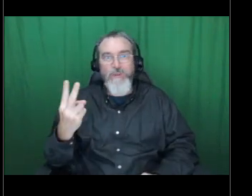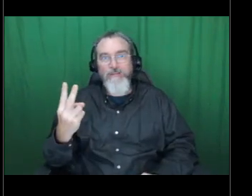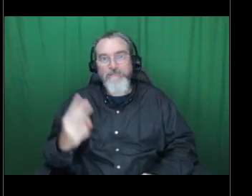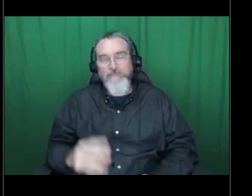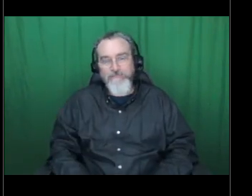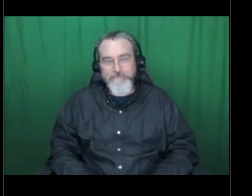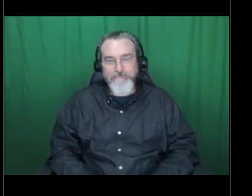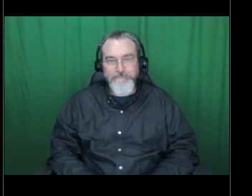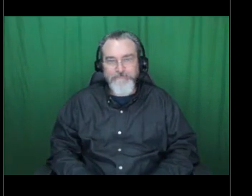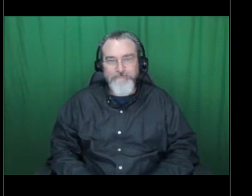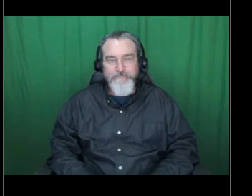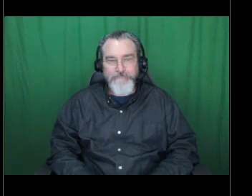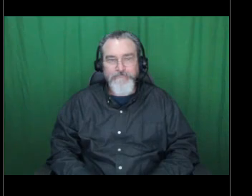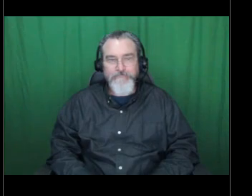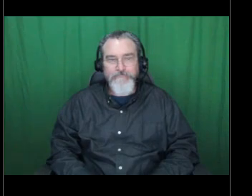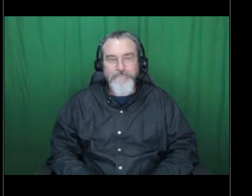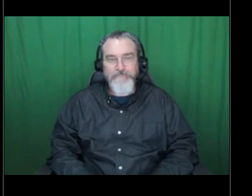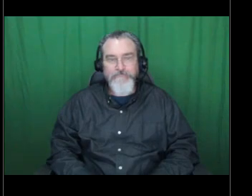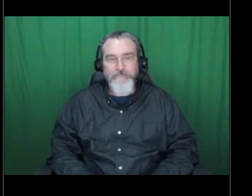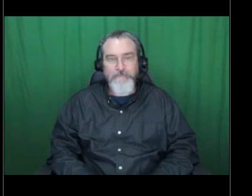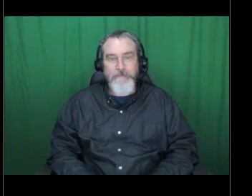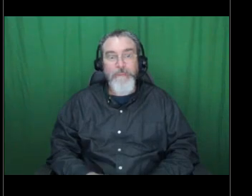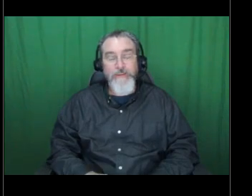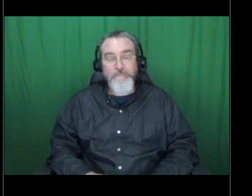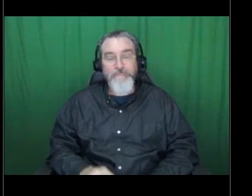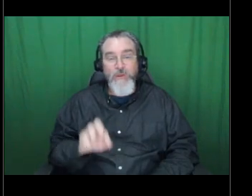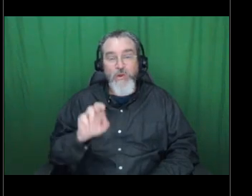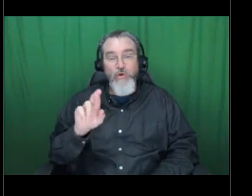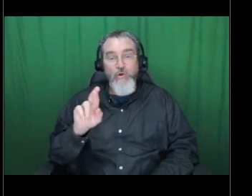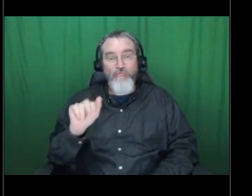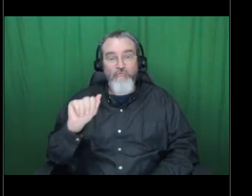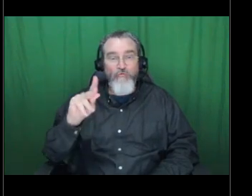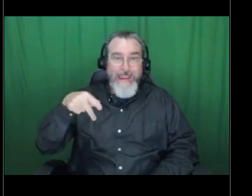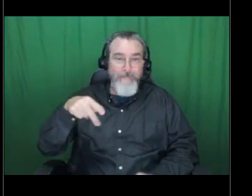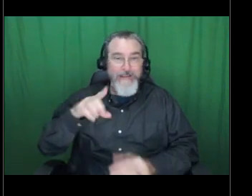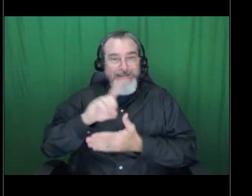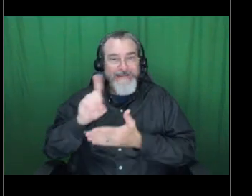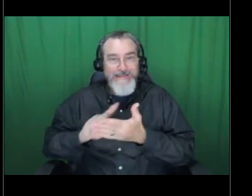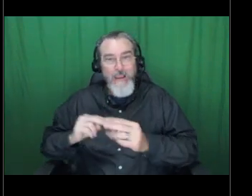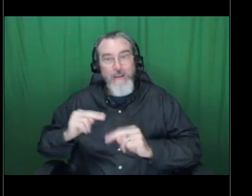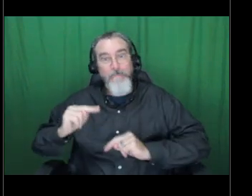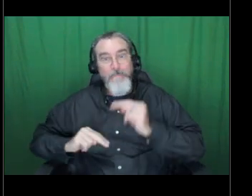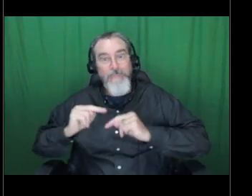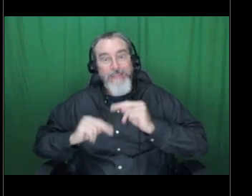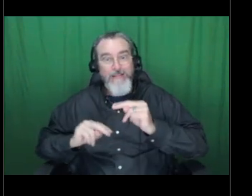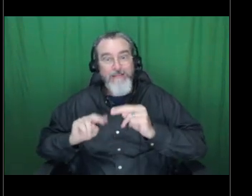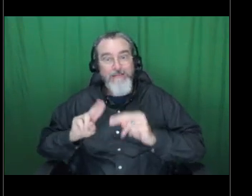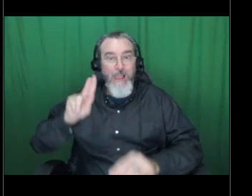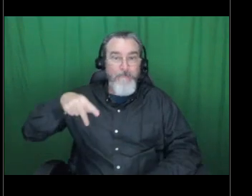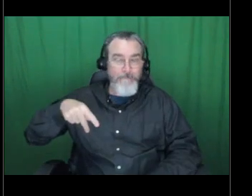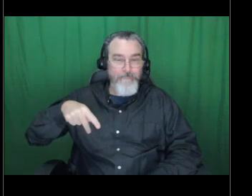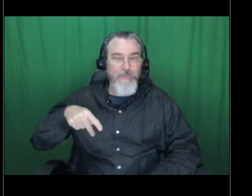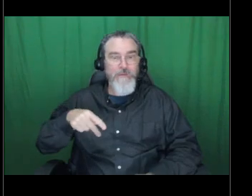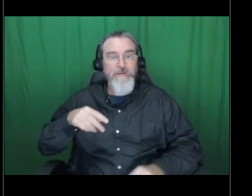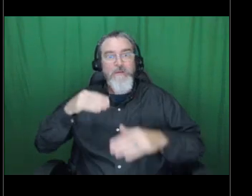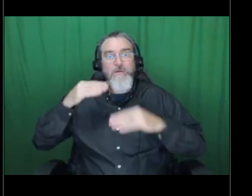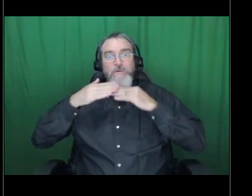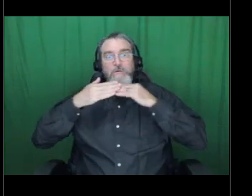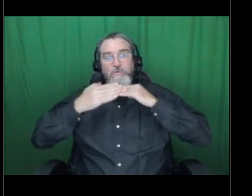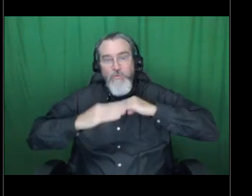The built-up ramp design extends into the parking area, but